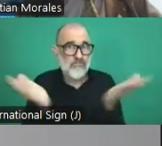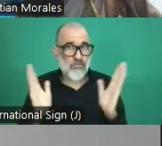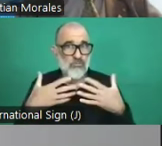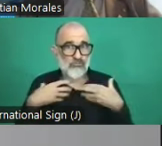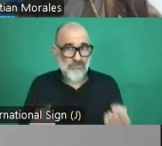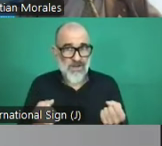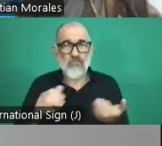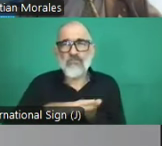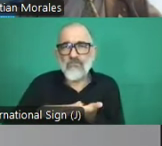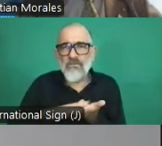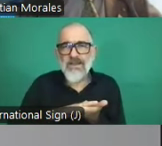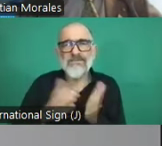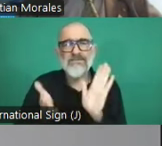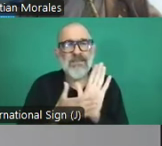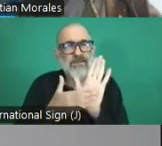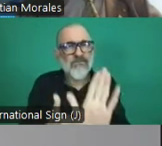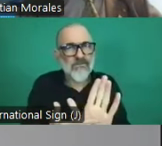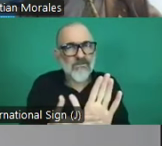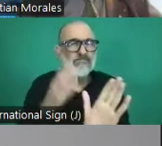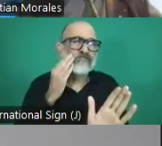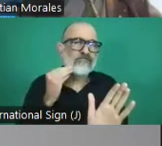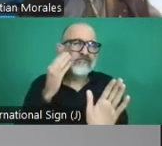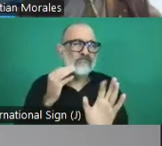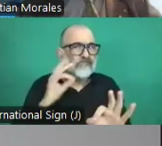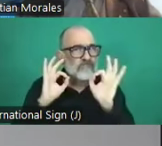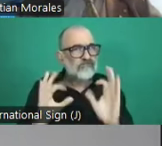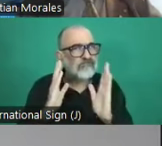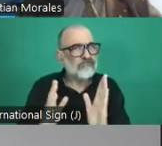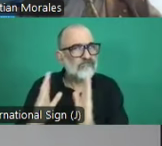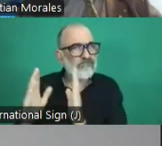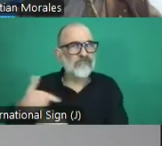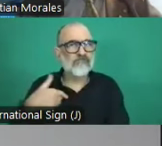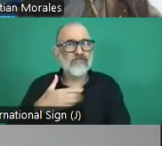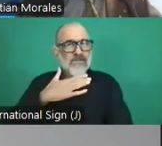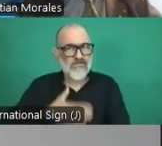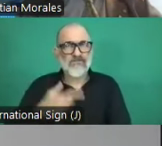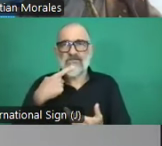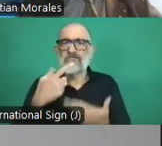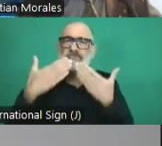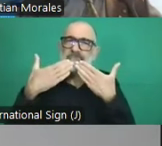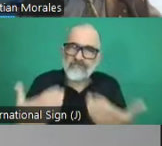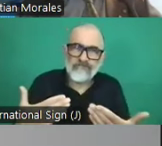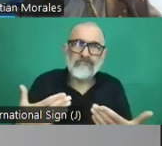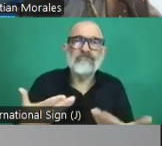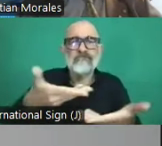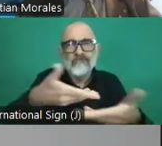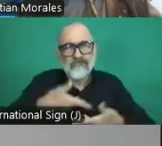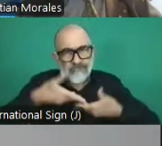on concrete experience. Thank you for inviting me to participate in this panel,